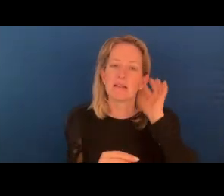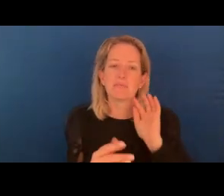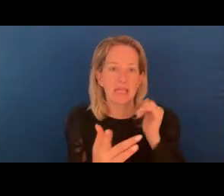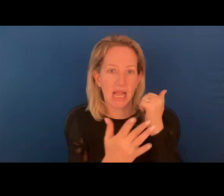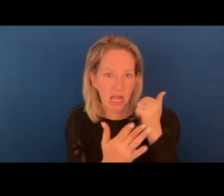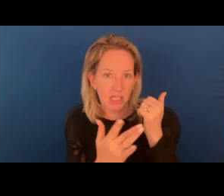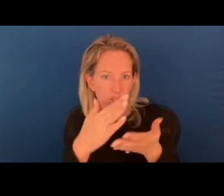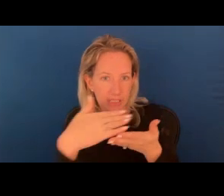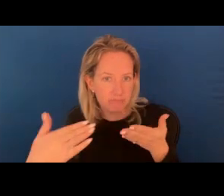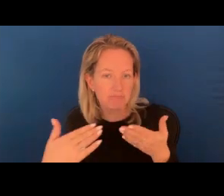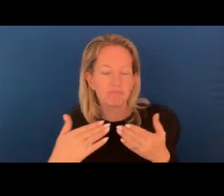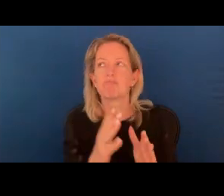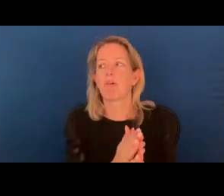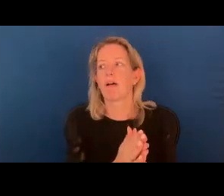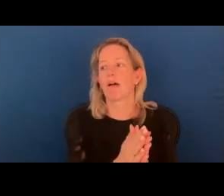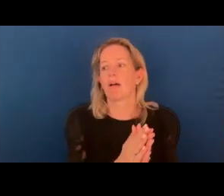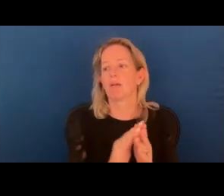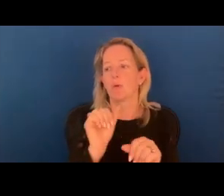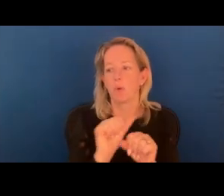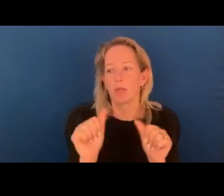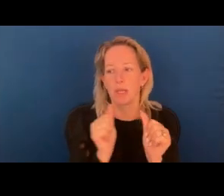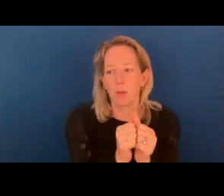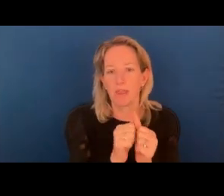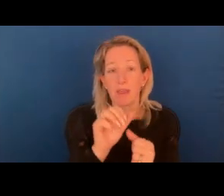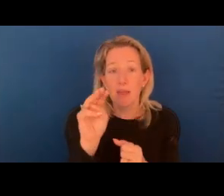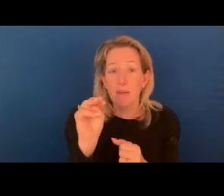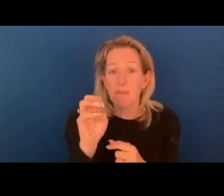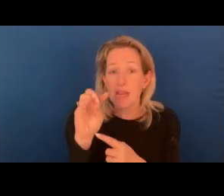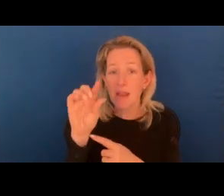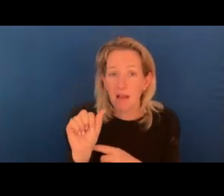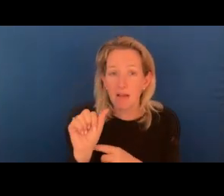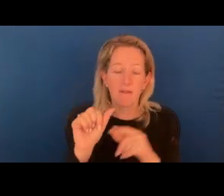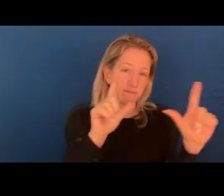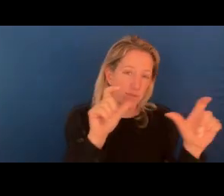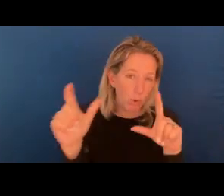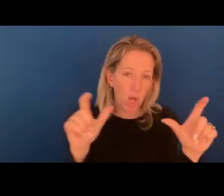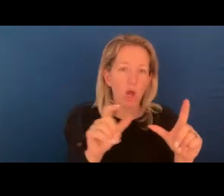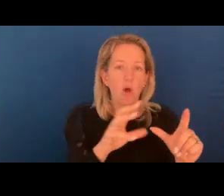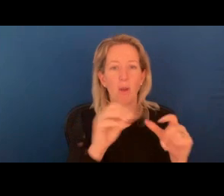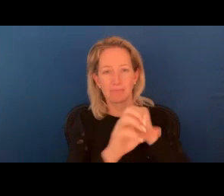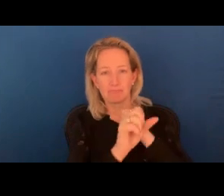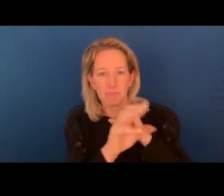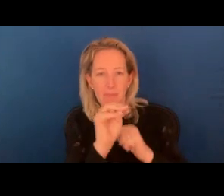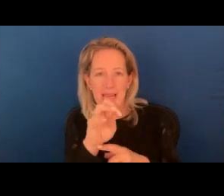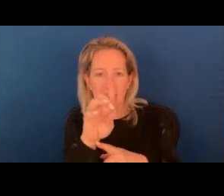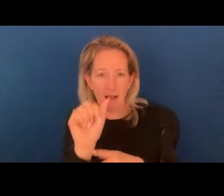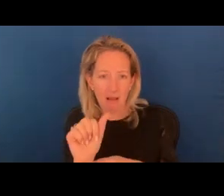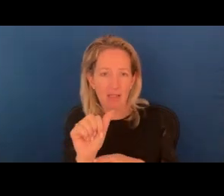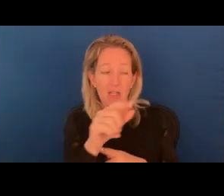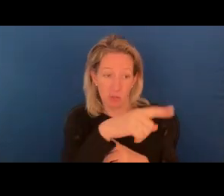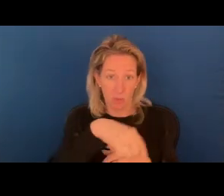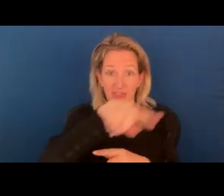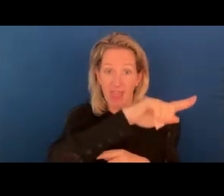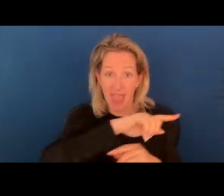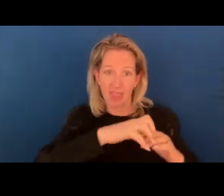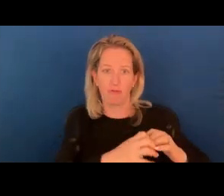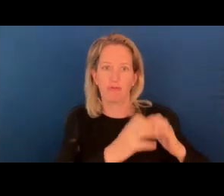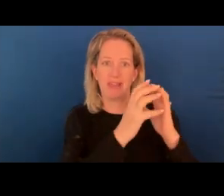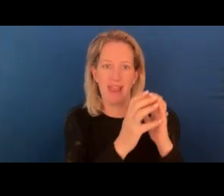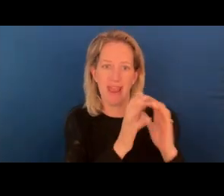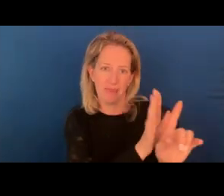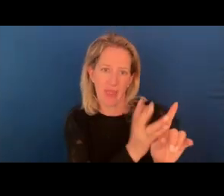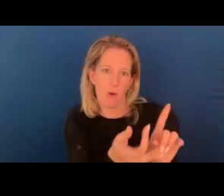components, working with media, photo and media to do for them to create outreach education that we would use